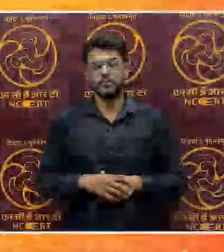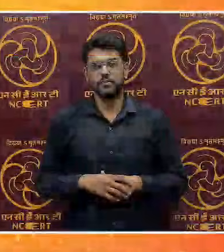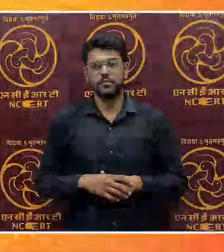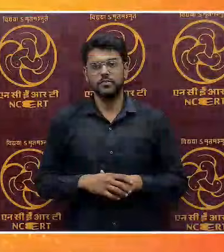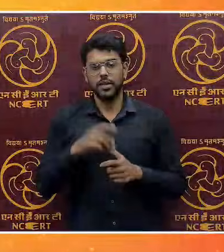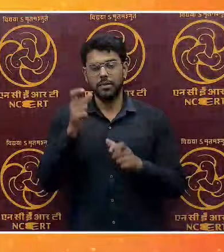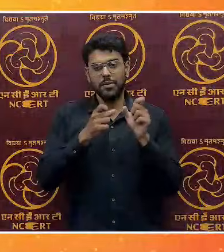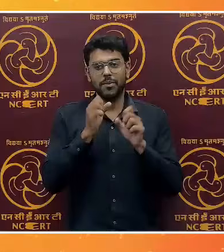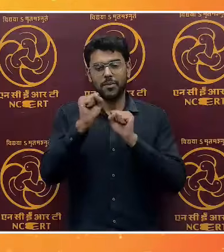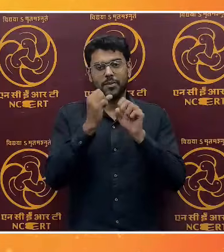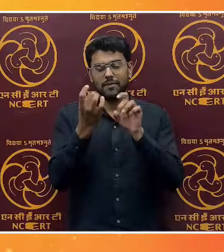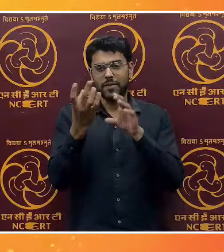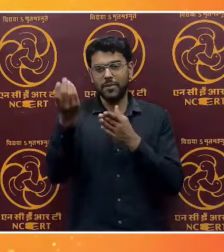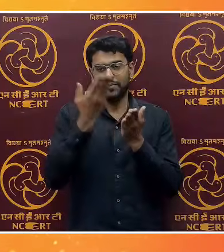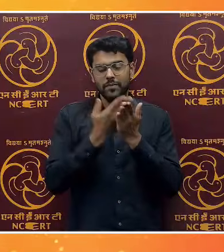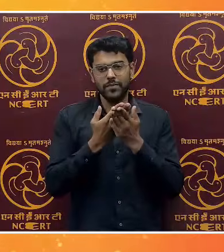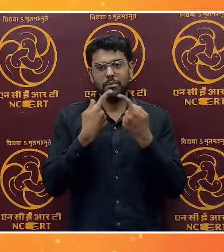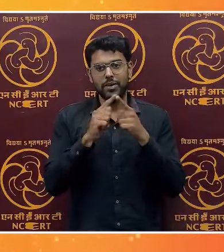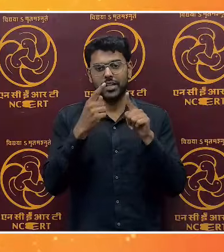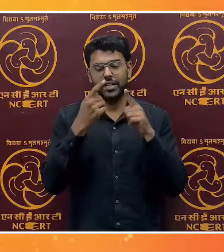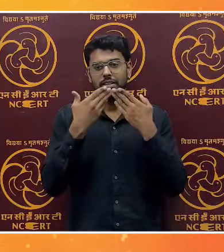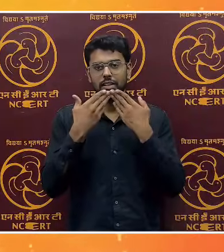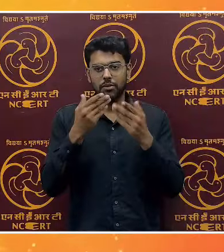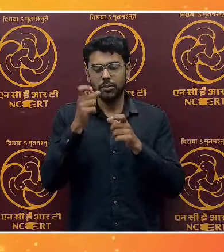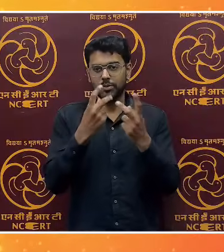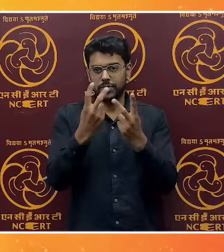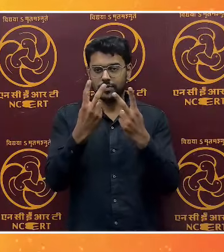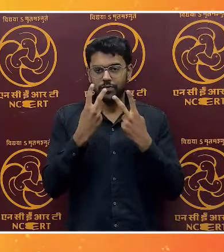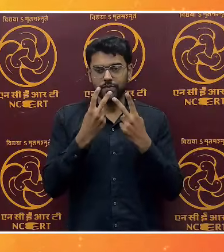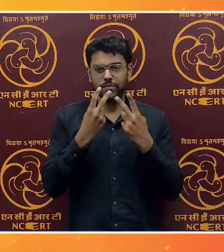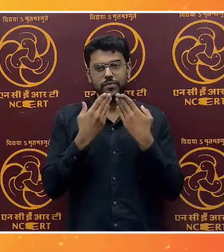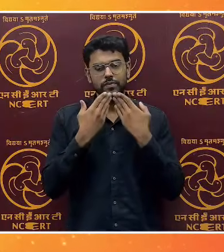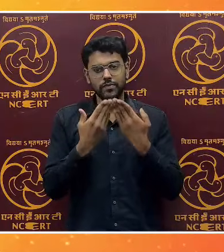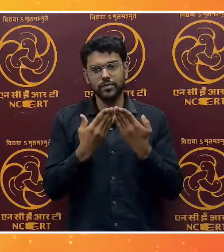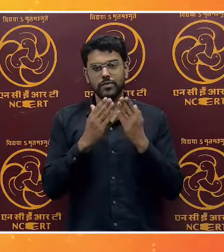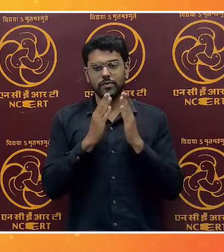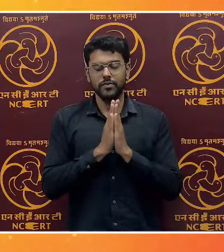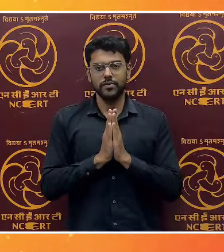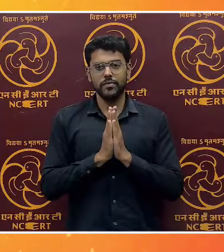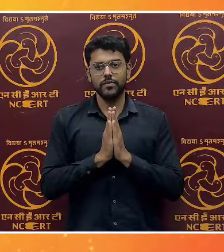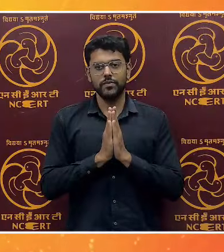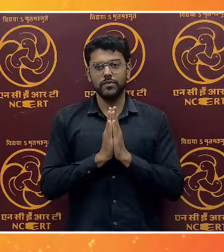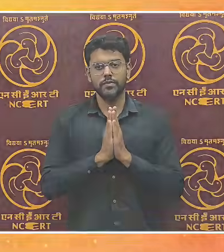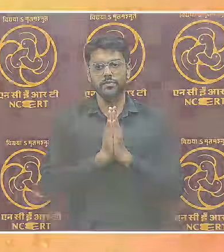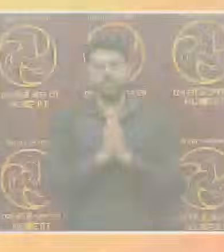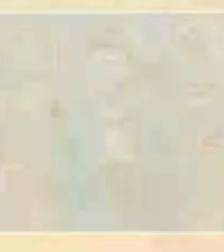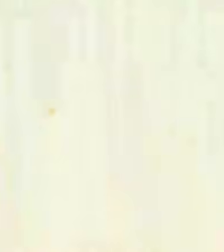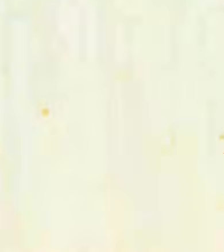feedback too. With this, it's a wrap. This is me, Harpreet Kaur, signing off. Namaskar.